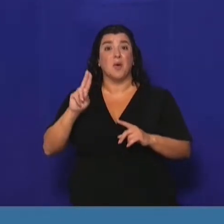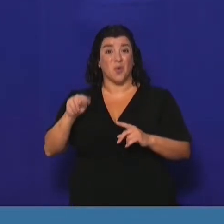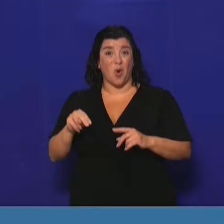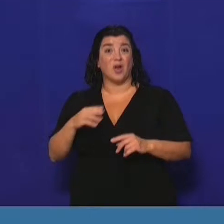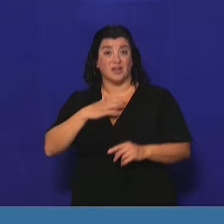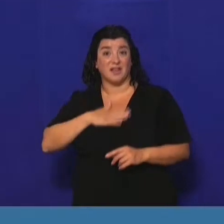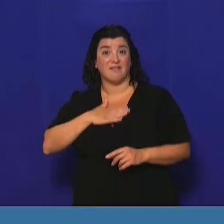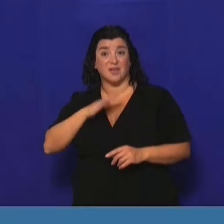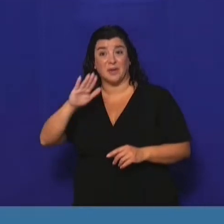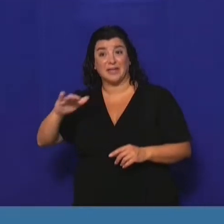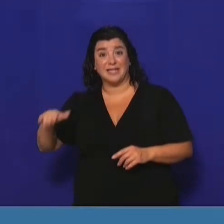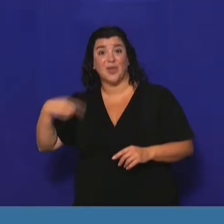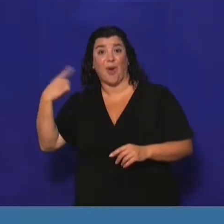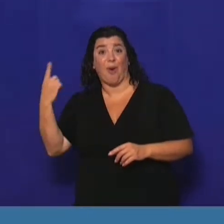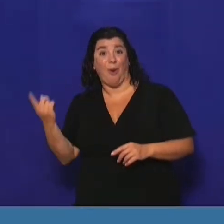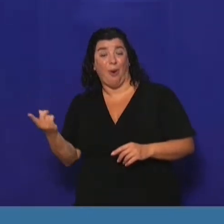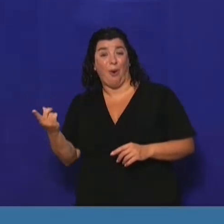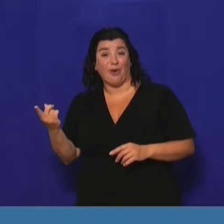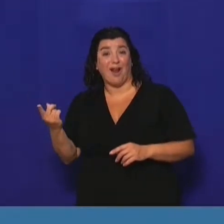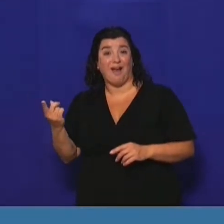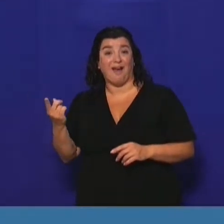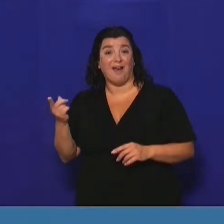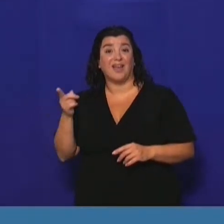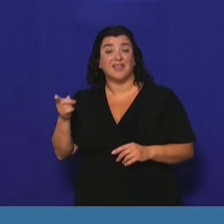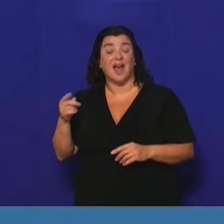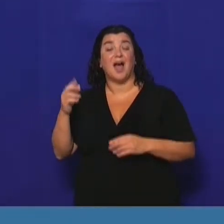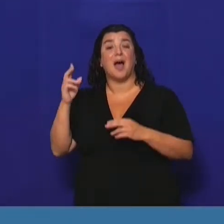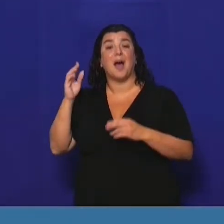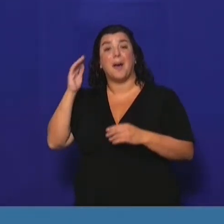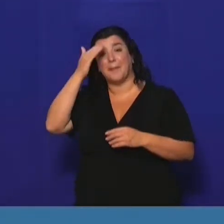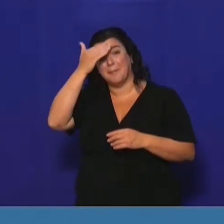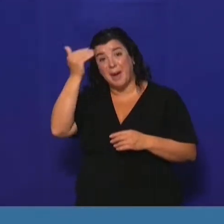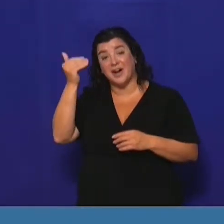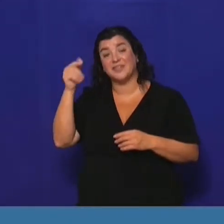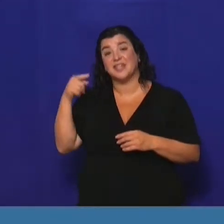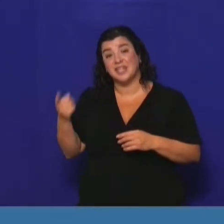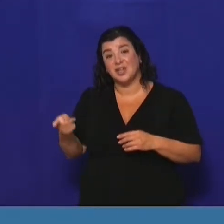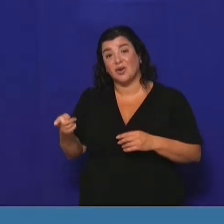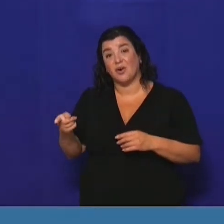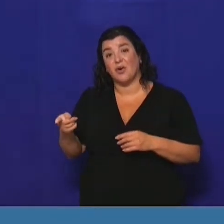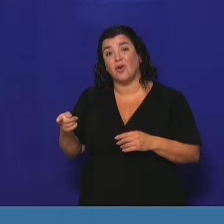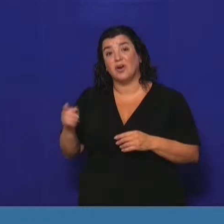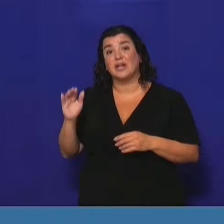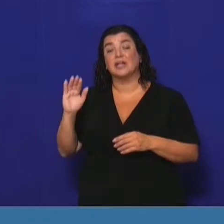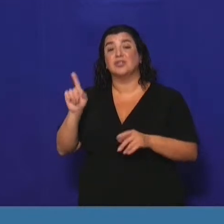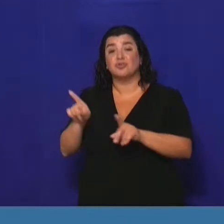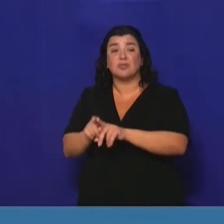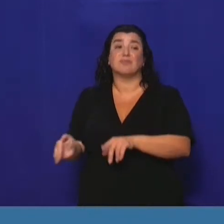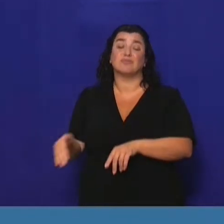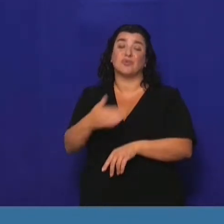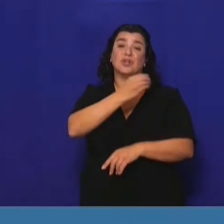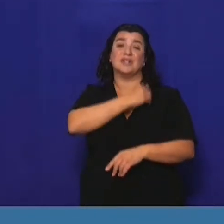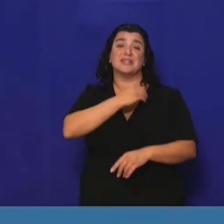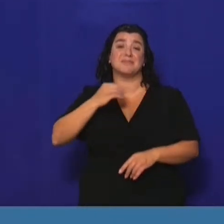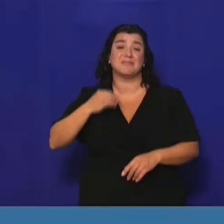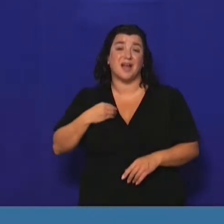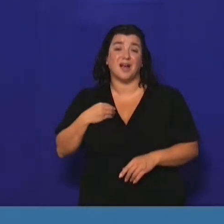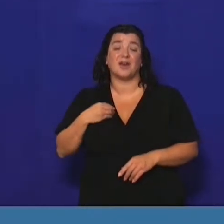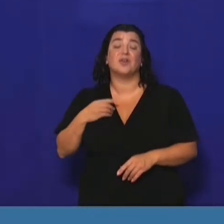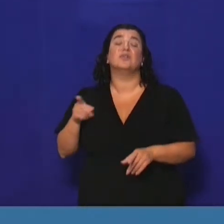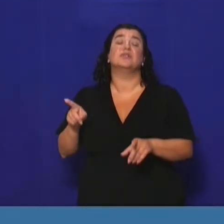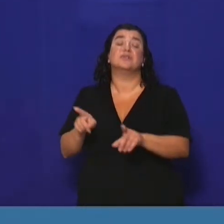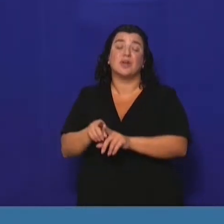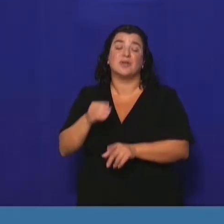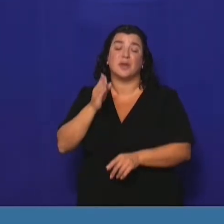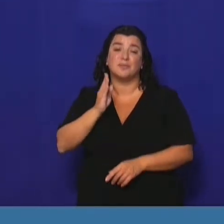wkoll ikollok sitwazzjonijiet fejn marti ieħor li baqa' għaddej xorta jkun qed jikkaġuna nies li jidħlu l-isptar u xorta nies li jkunu qegħdin